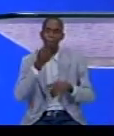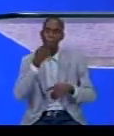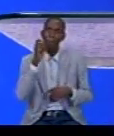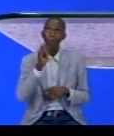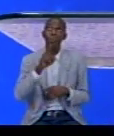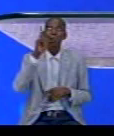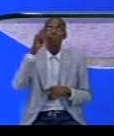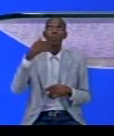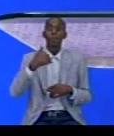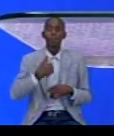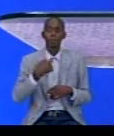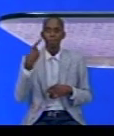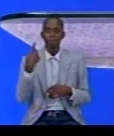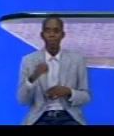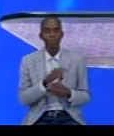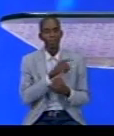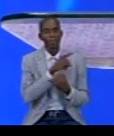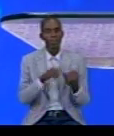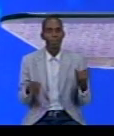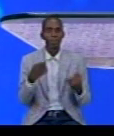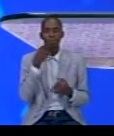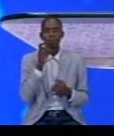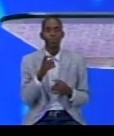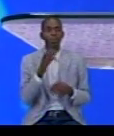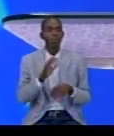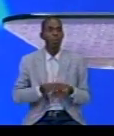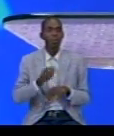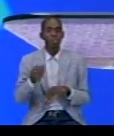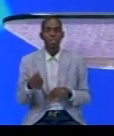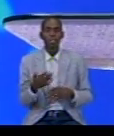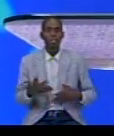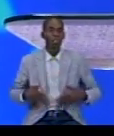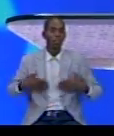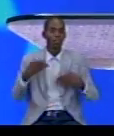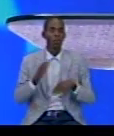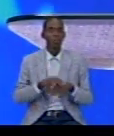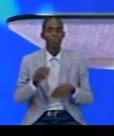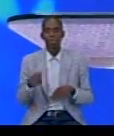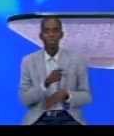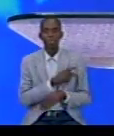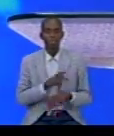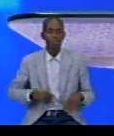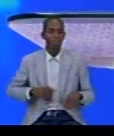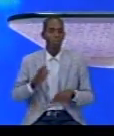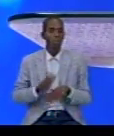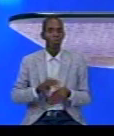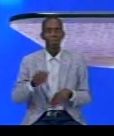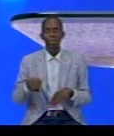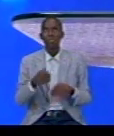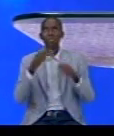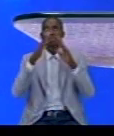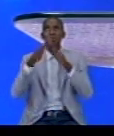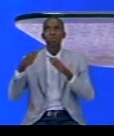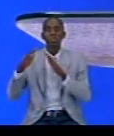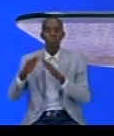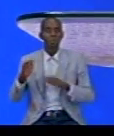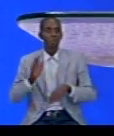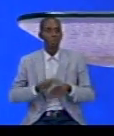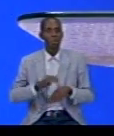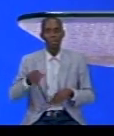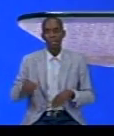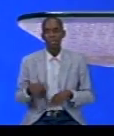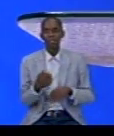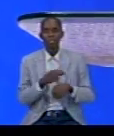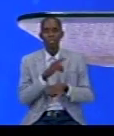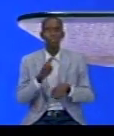has the final decree on any life, on any king, on any community, on any nation.